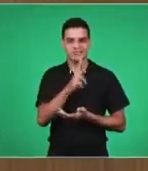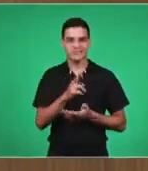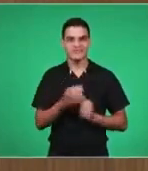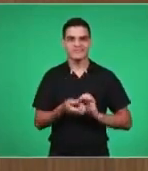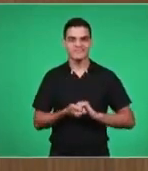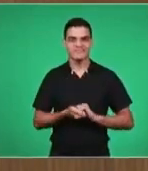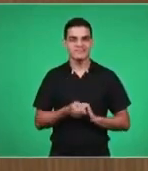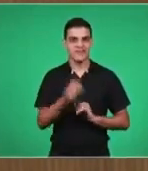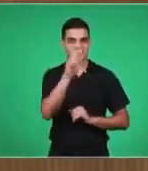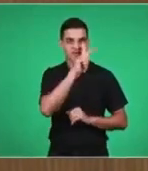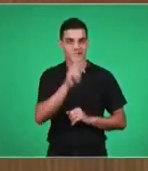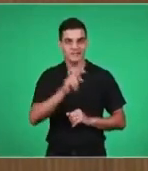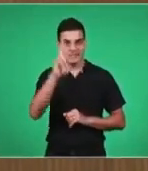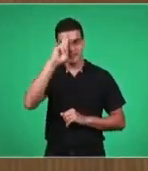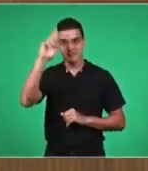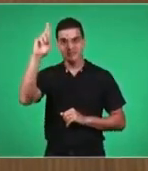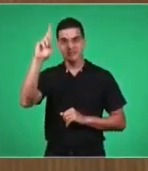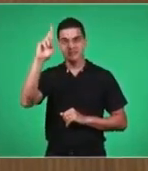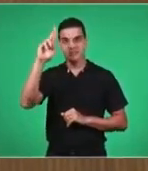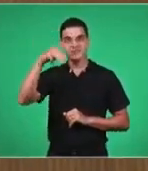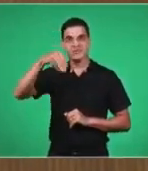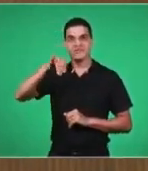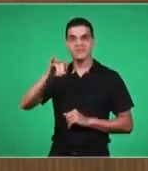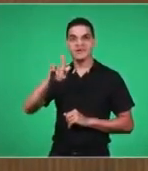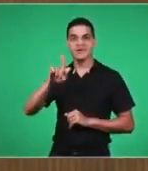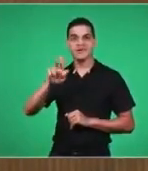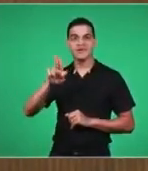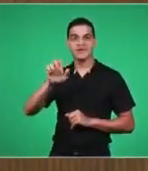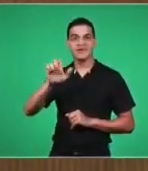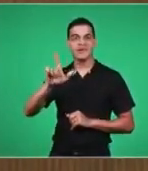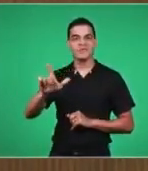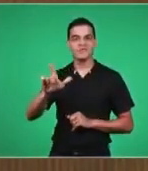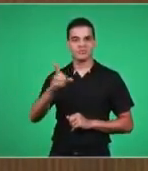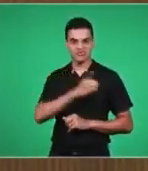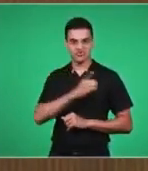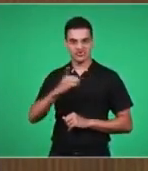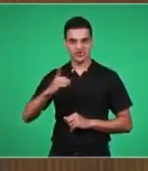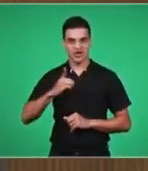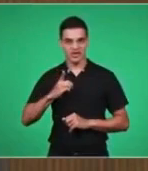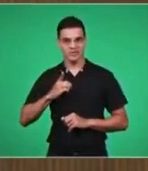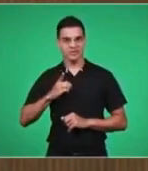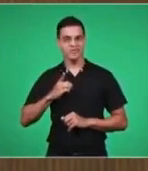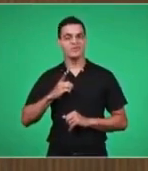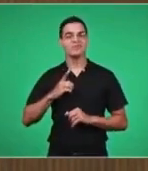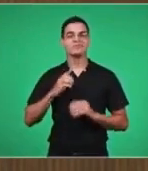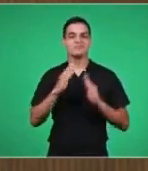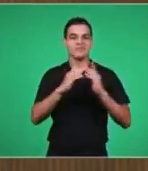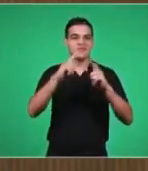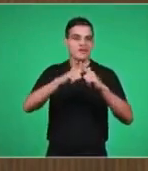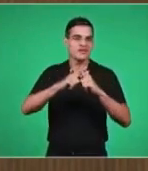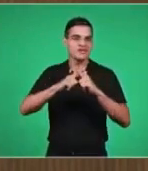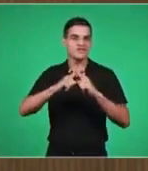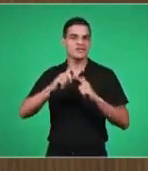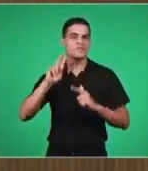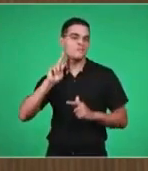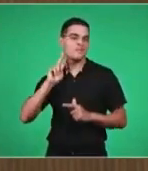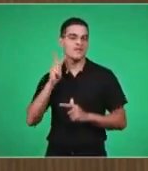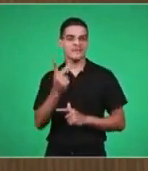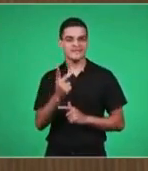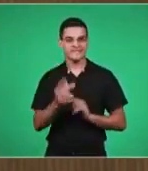And our brethren here is going to answer. I am a deacon of church in